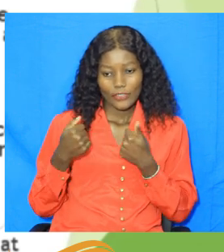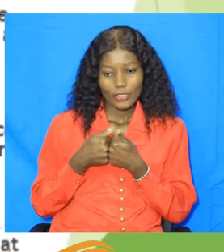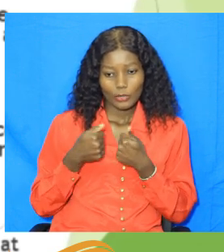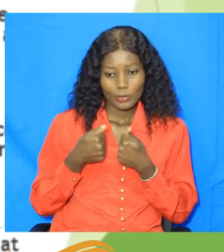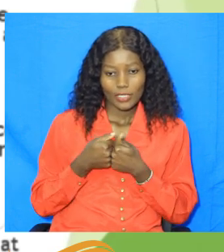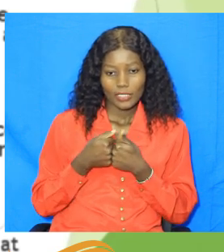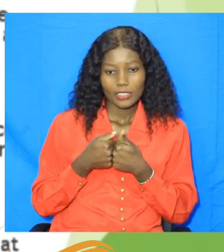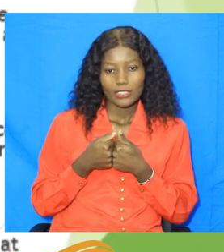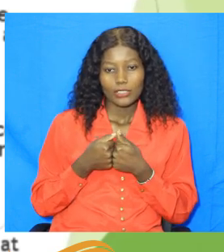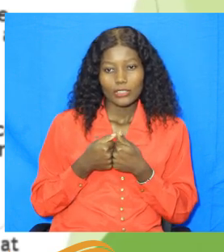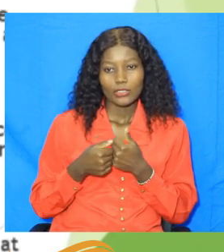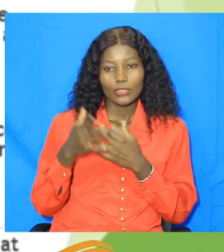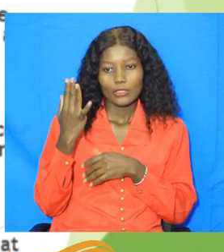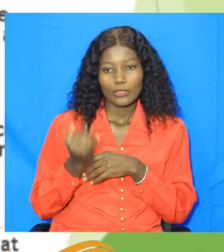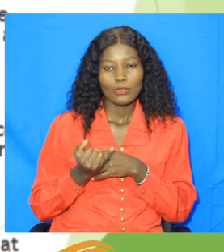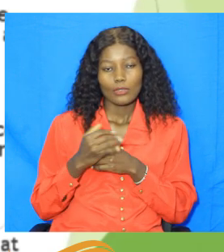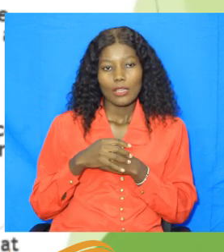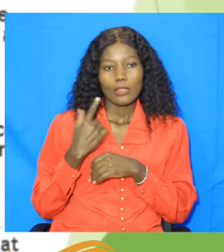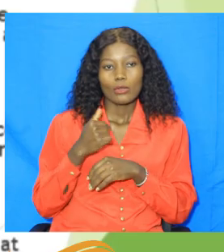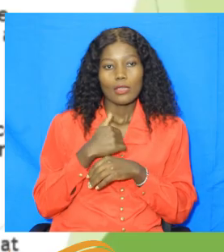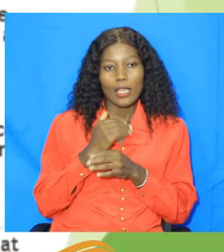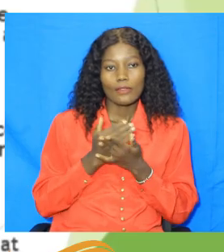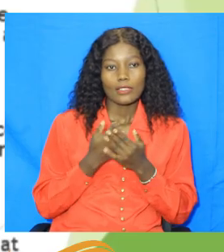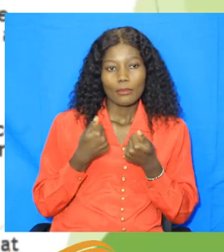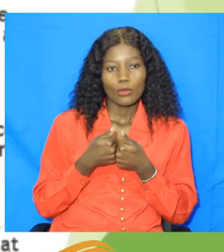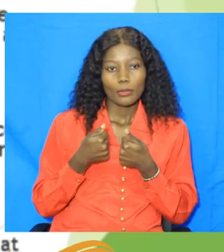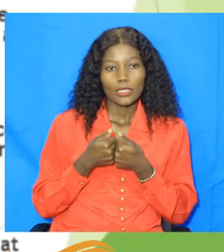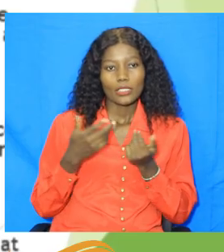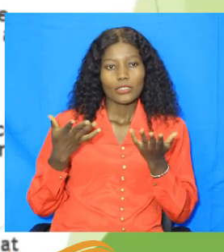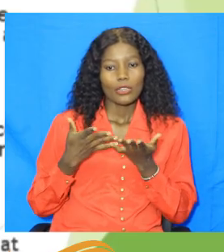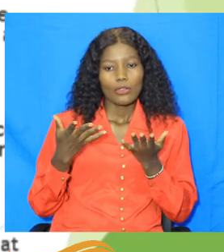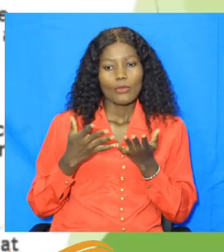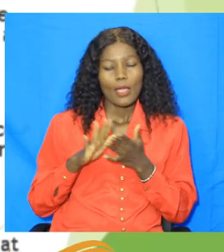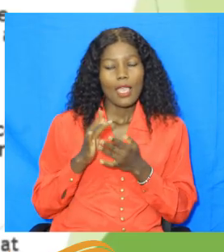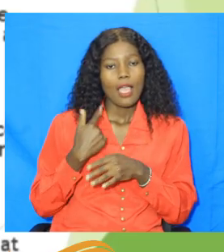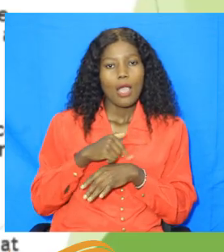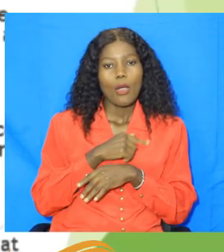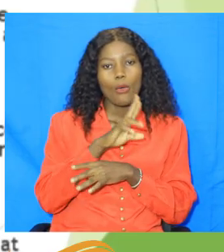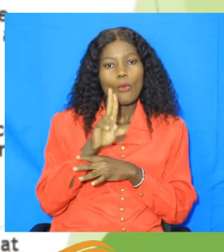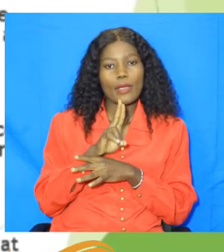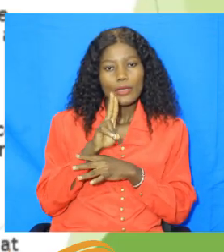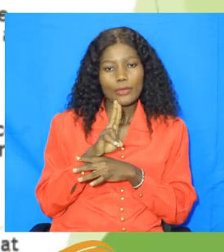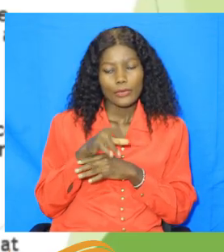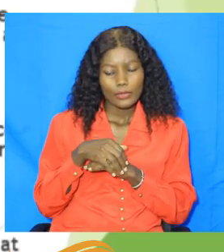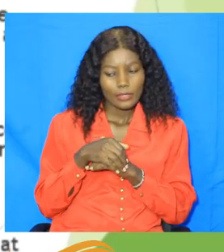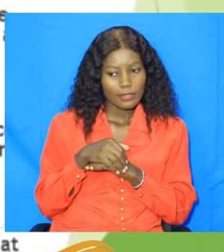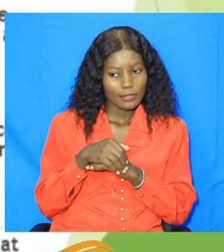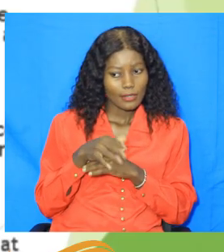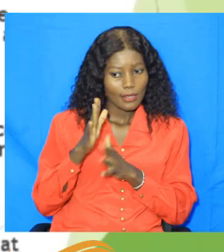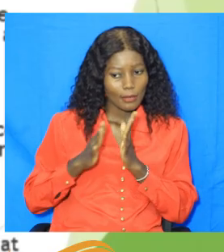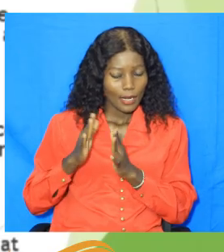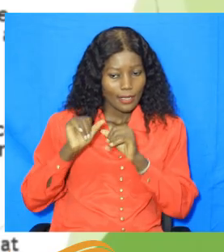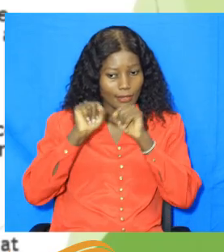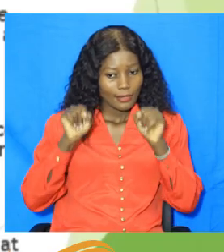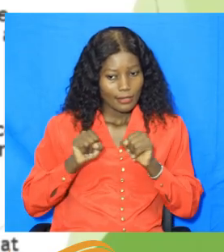competitions, because there are some competitions whereby we use the flag system. For